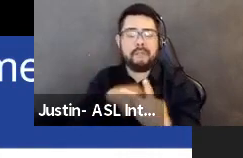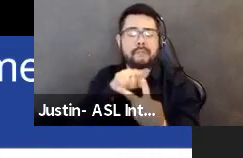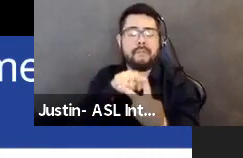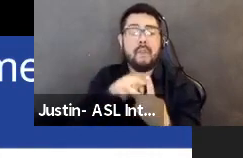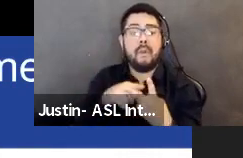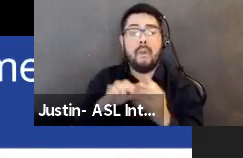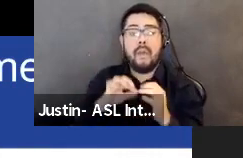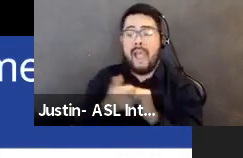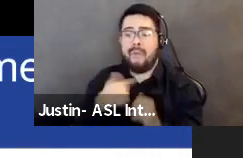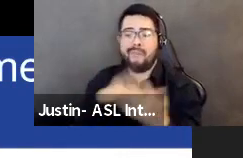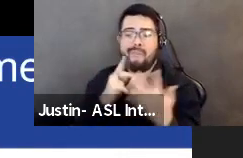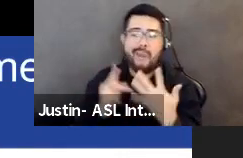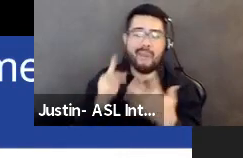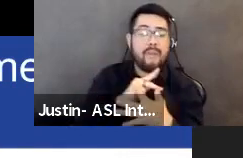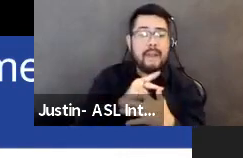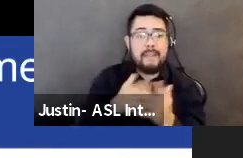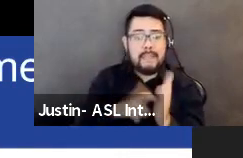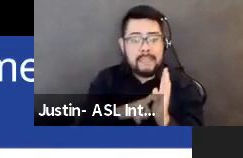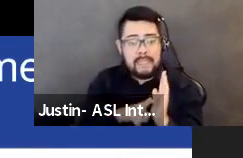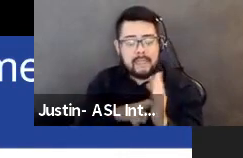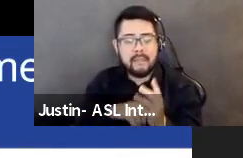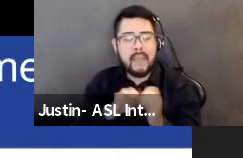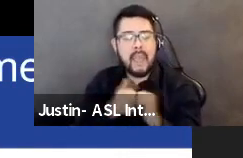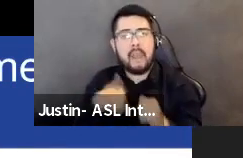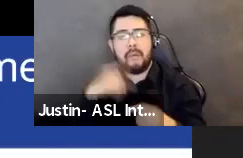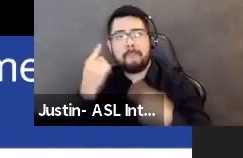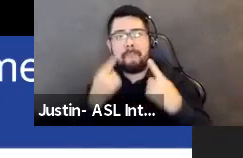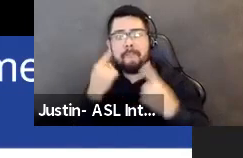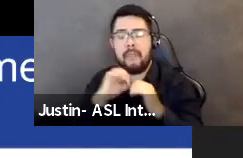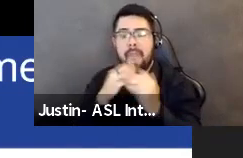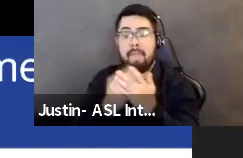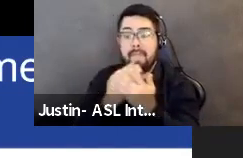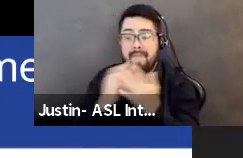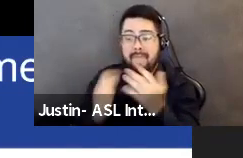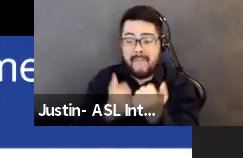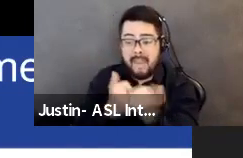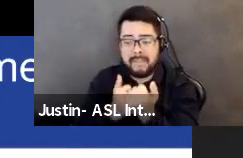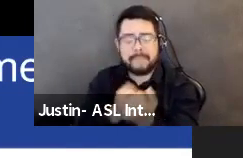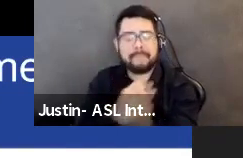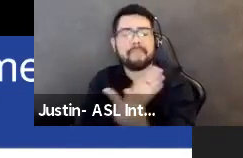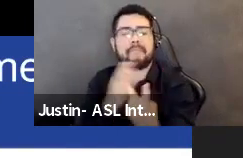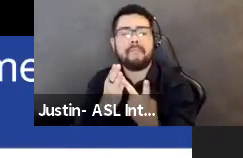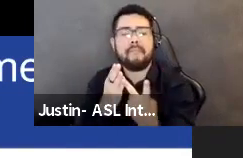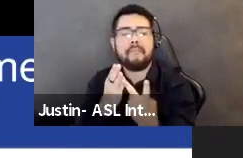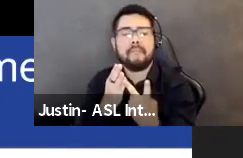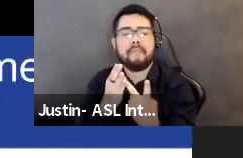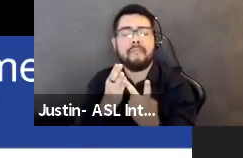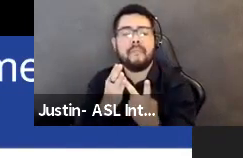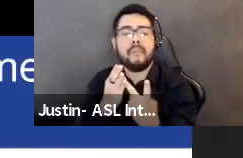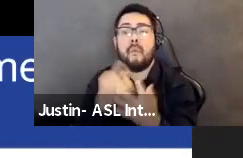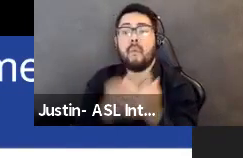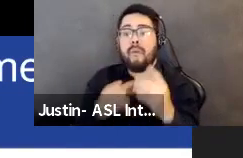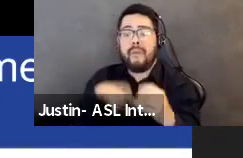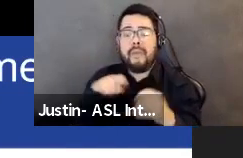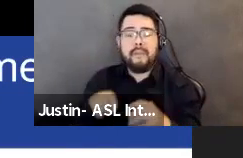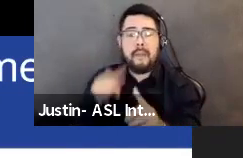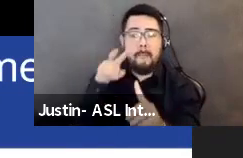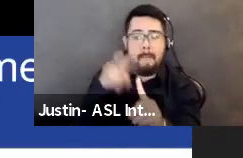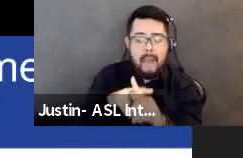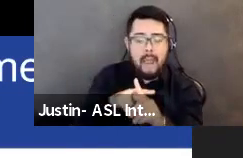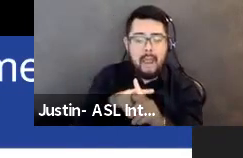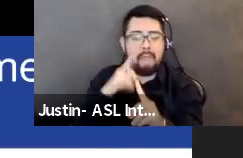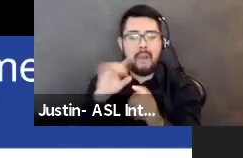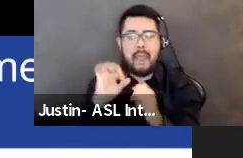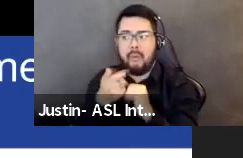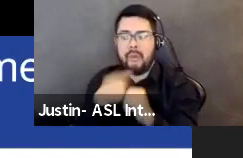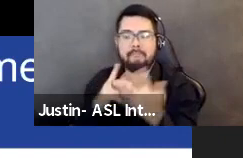prioritize need how do we think about funding in that way and then also what should we use to help to prioritize that